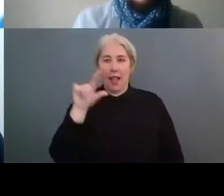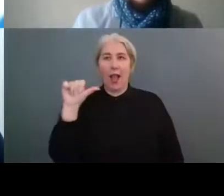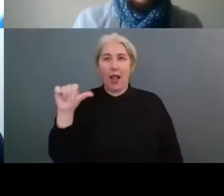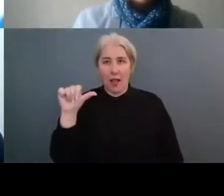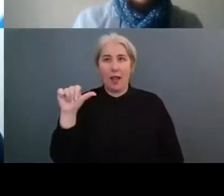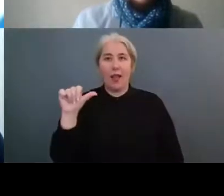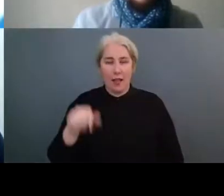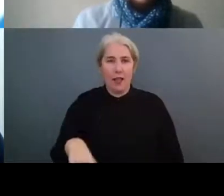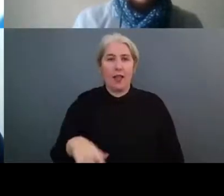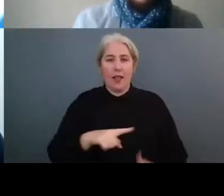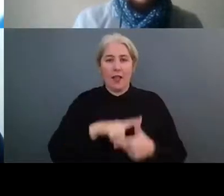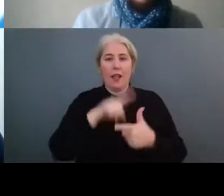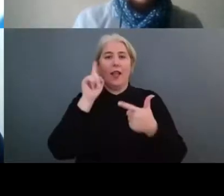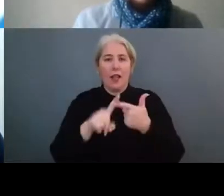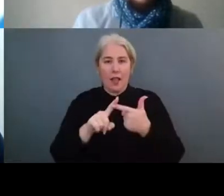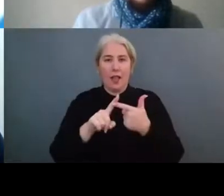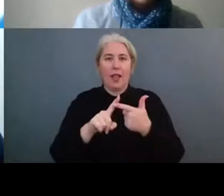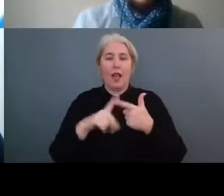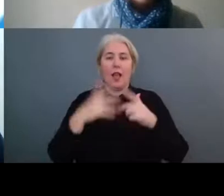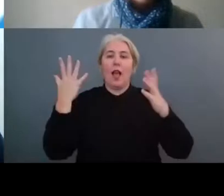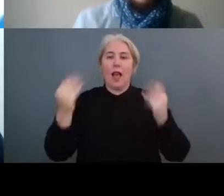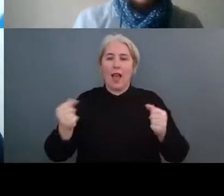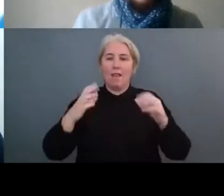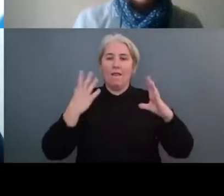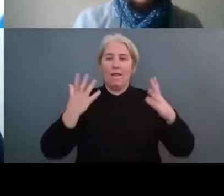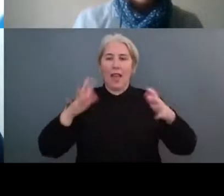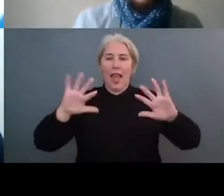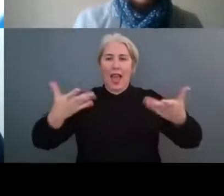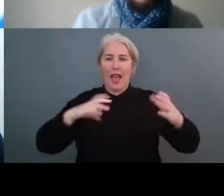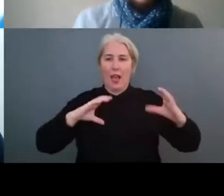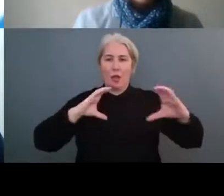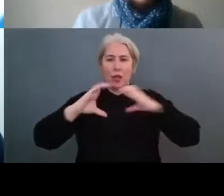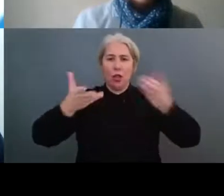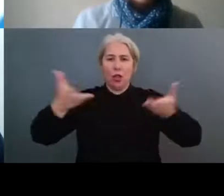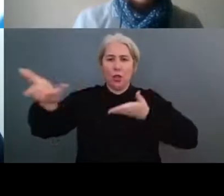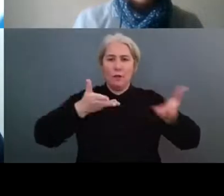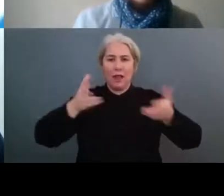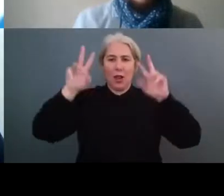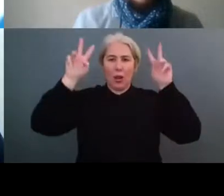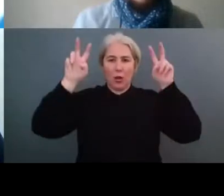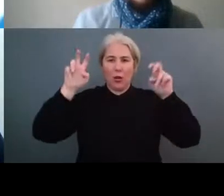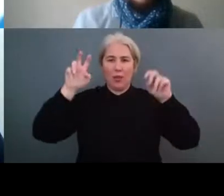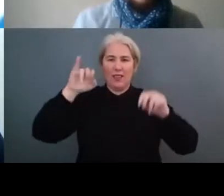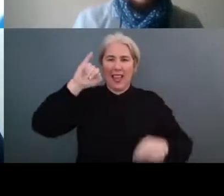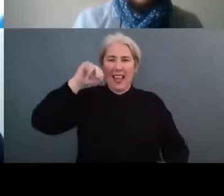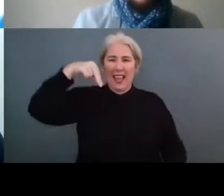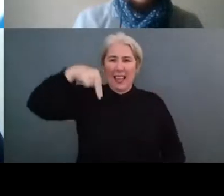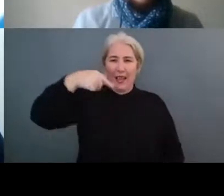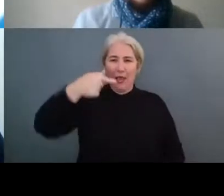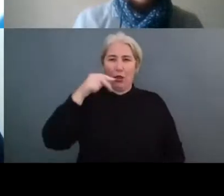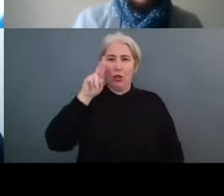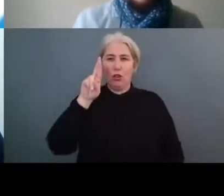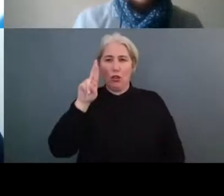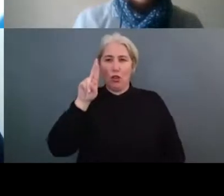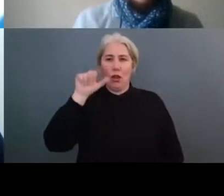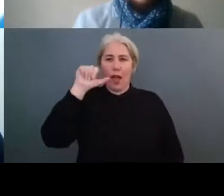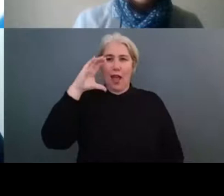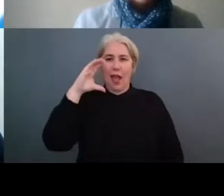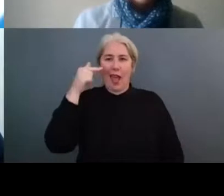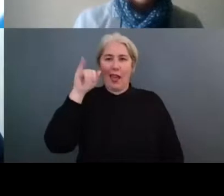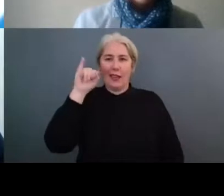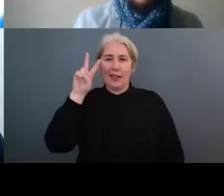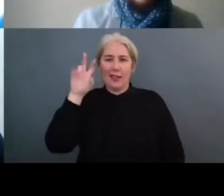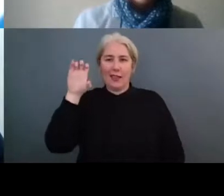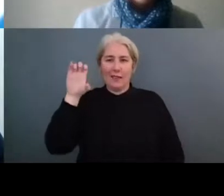And we have as a communication platform Euractive, based in Brussels. And ACR Plus as well,